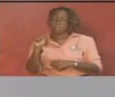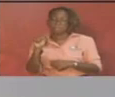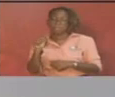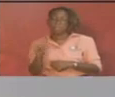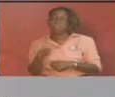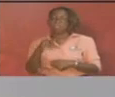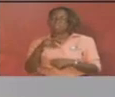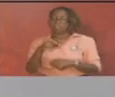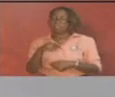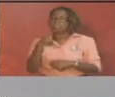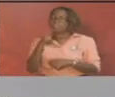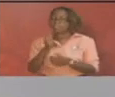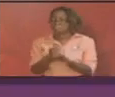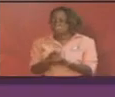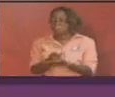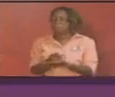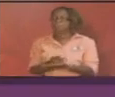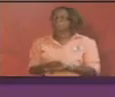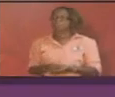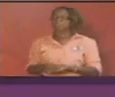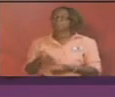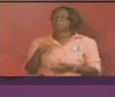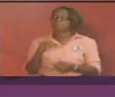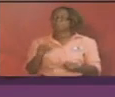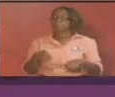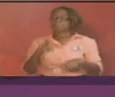second question, please? Last question.